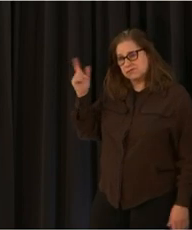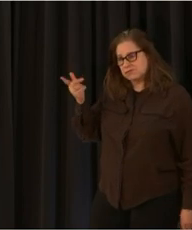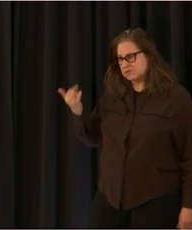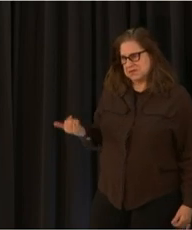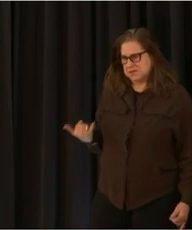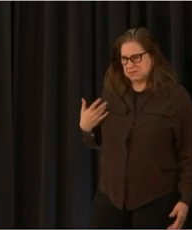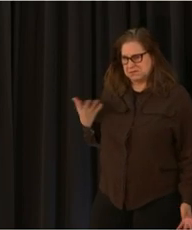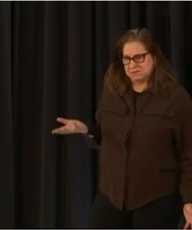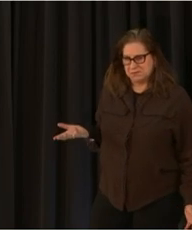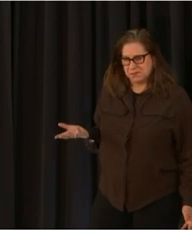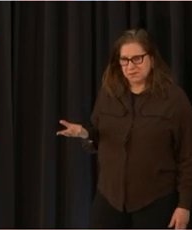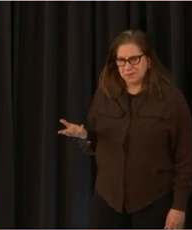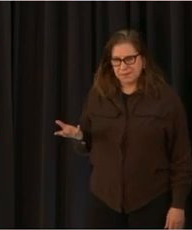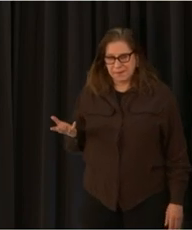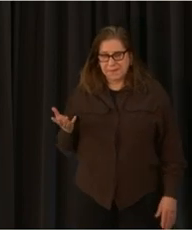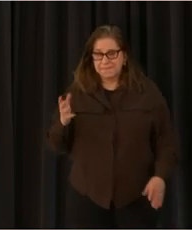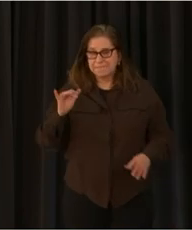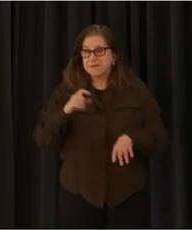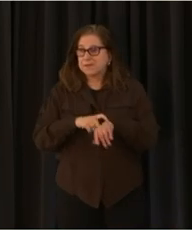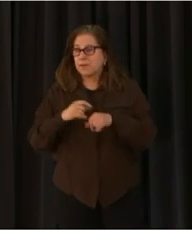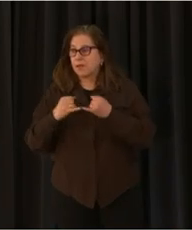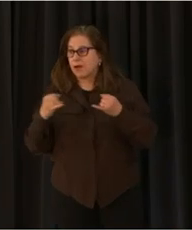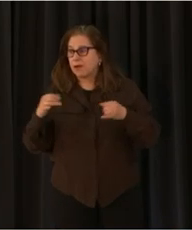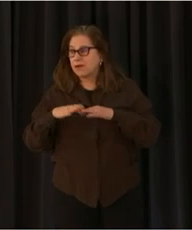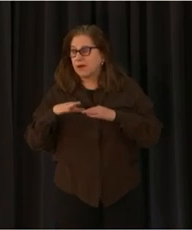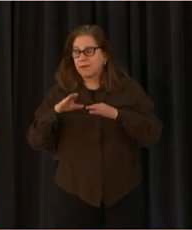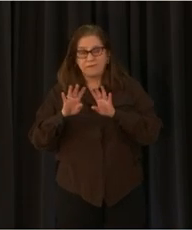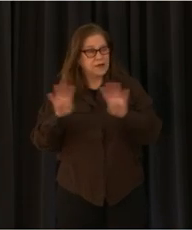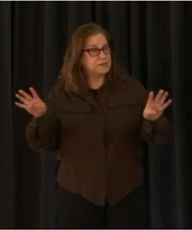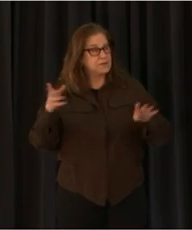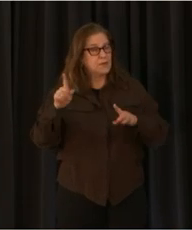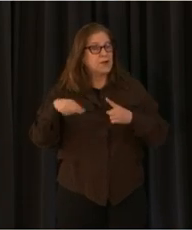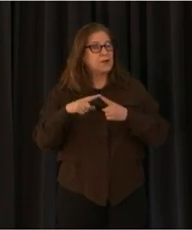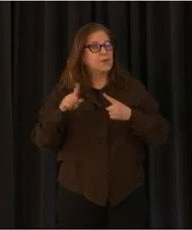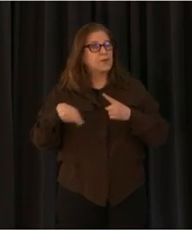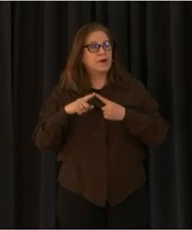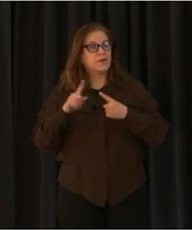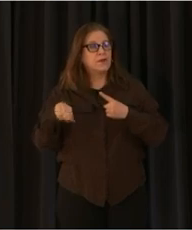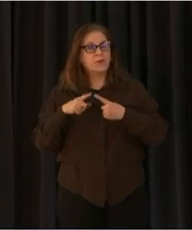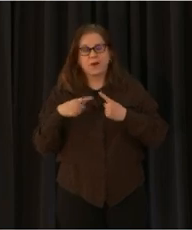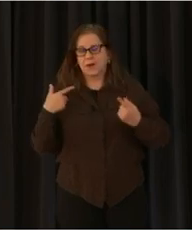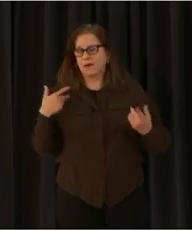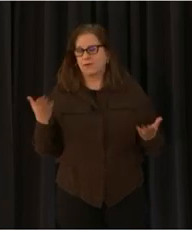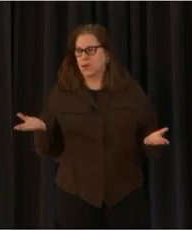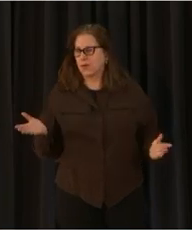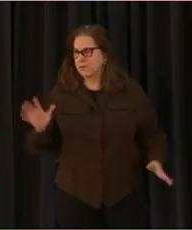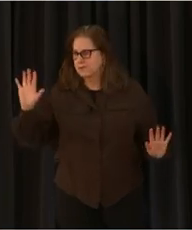about the timeline on the fence. Thank you, everybody.